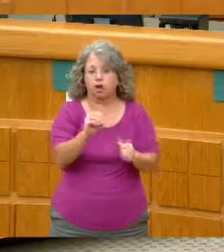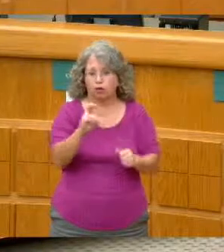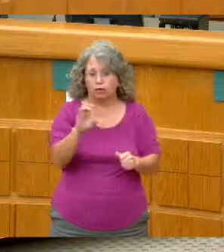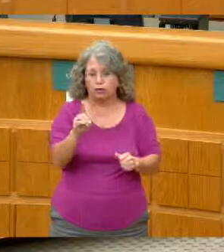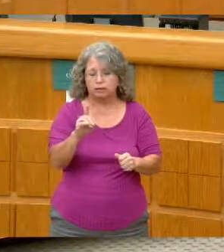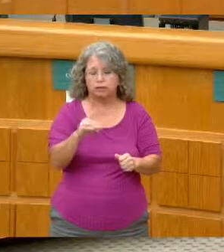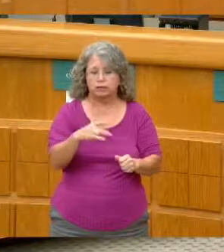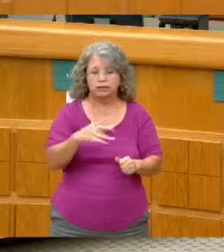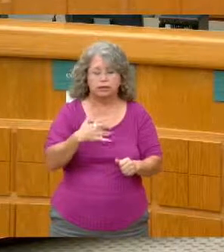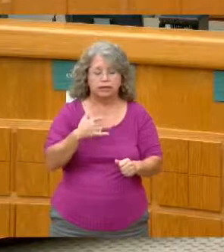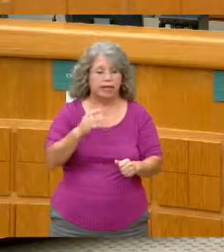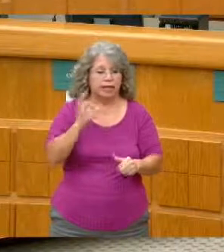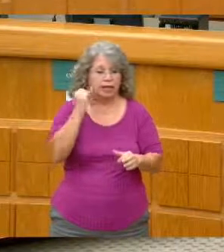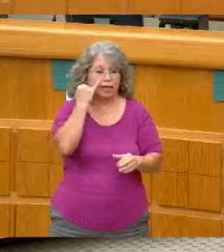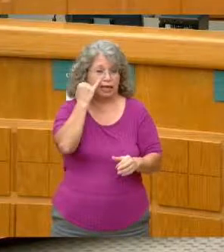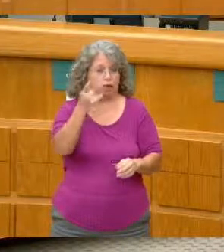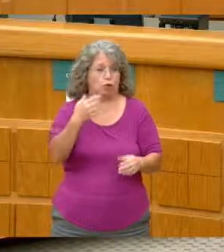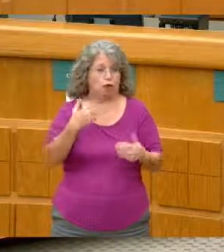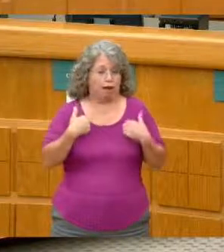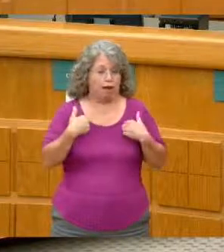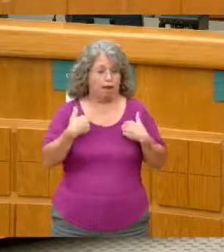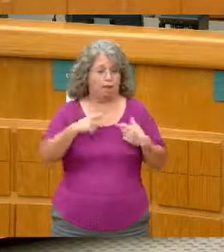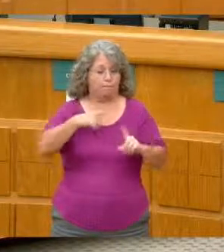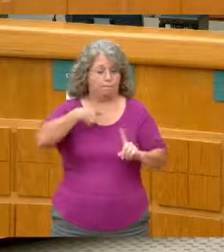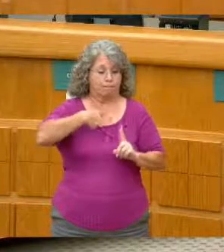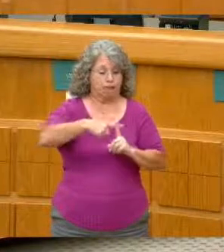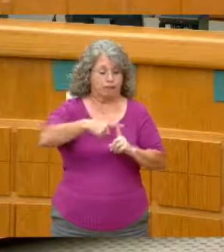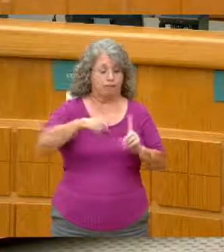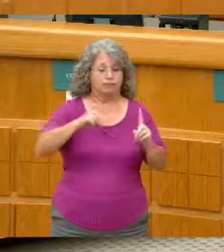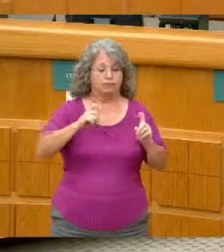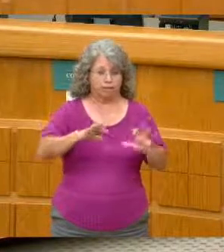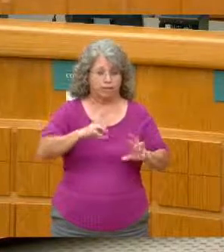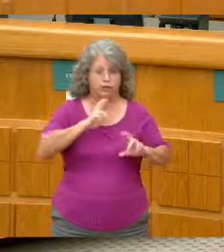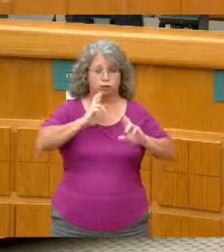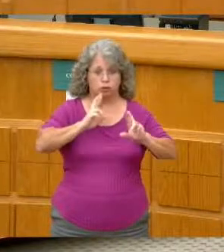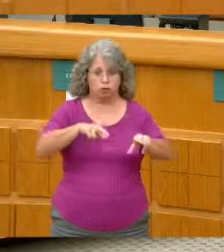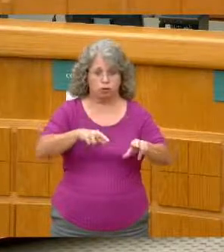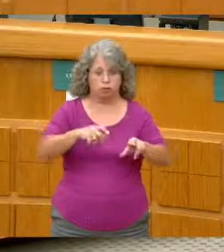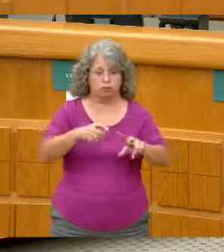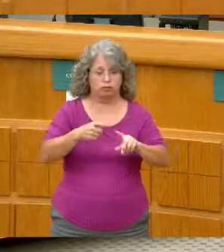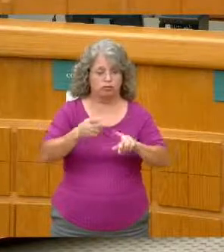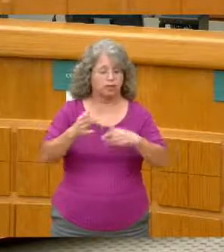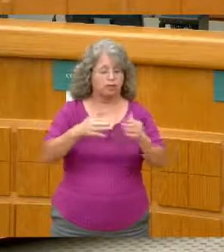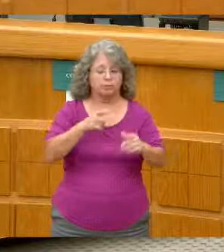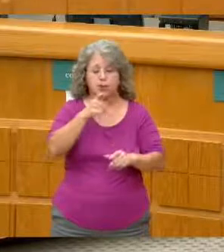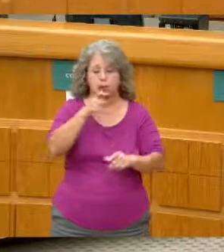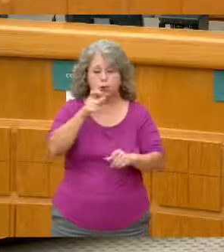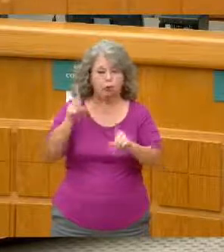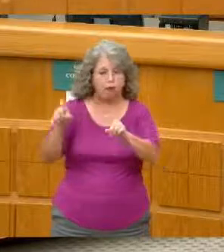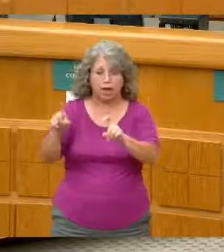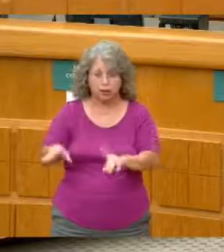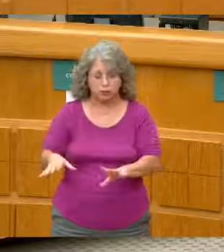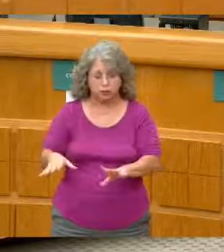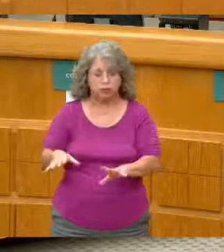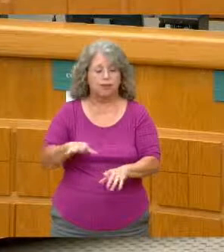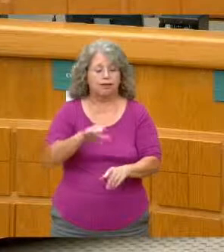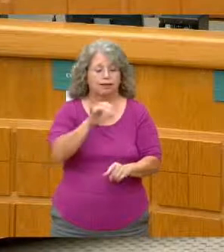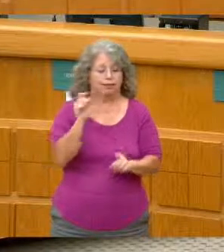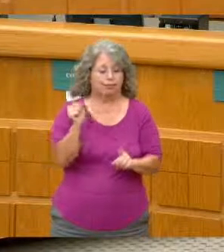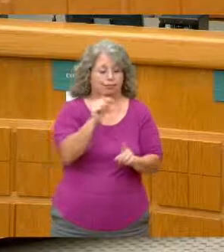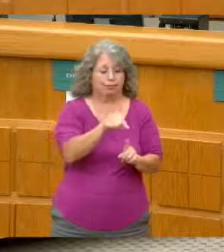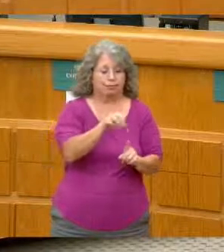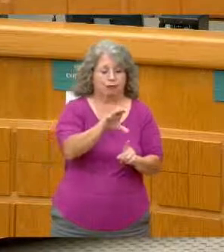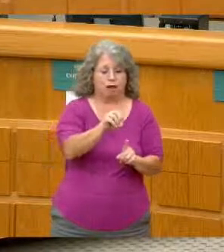the thing. If you have a positive test or get a positive test from any source at all,